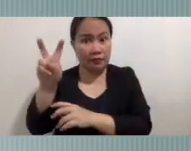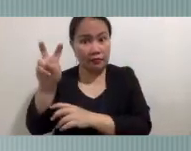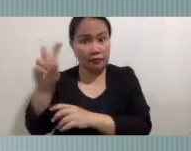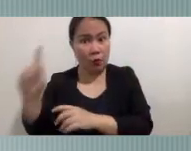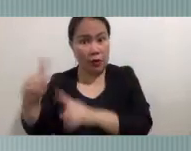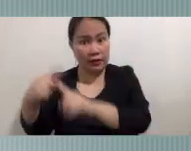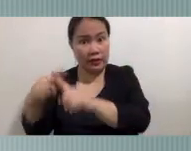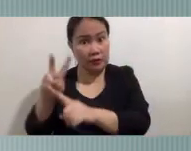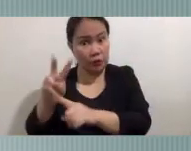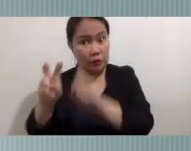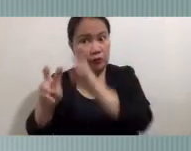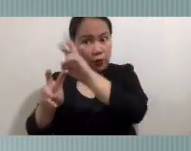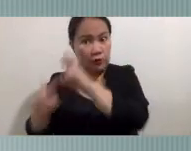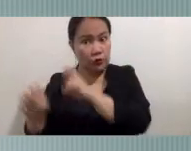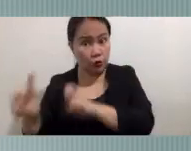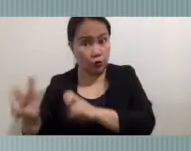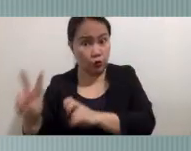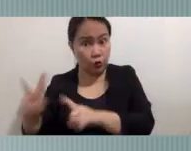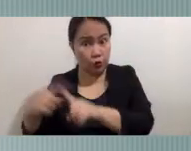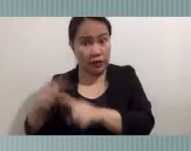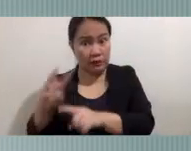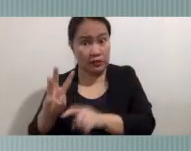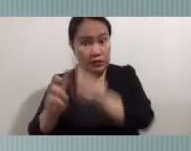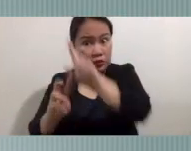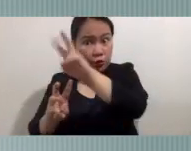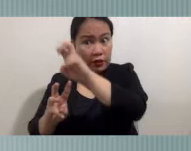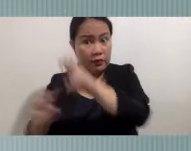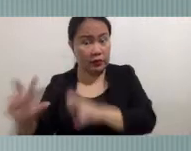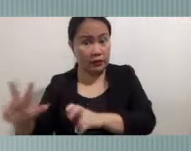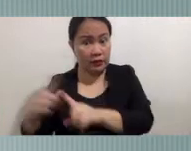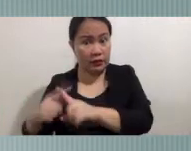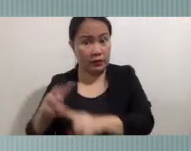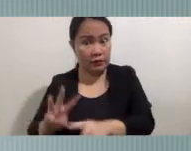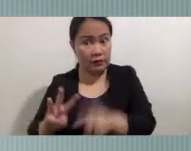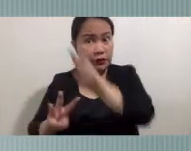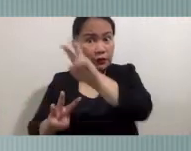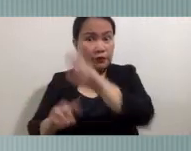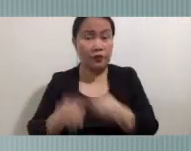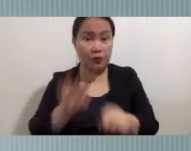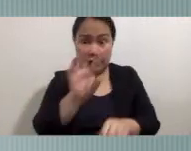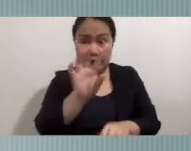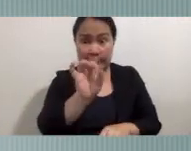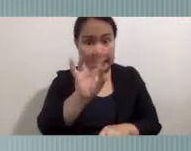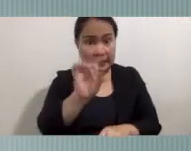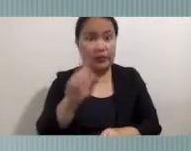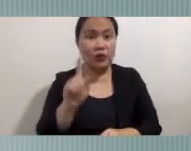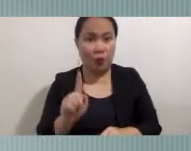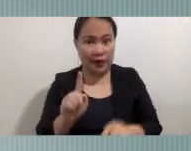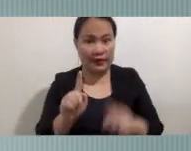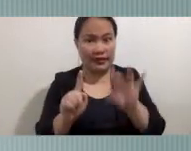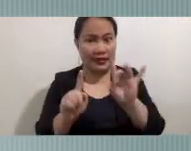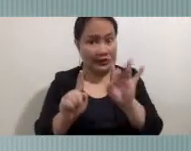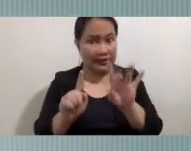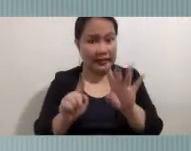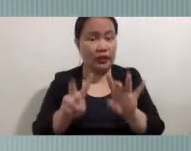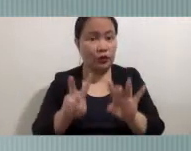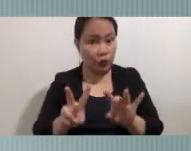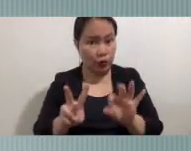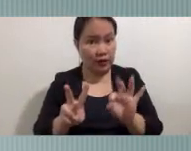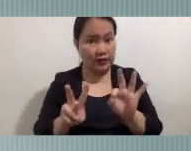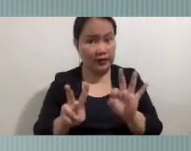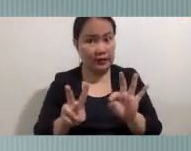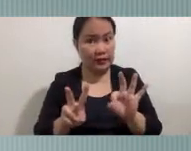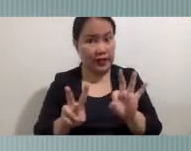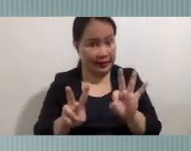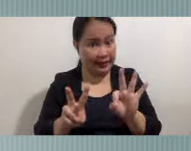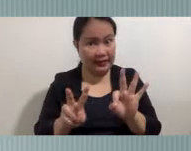have 1 and 12, 2 and 6, 3 and 4. For 18, we have 1 and 18, 2